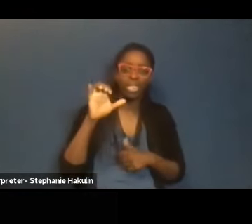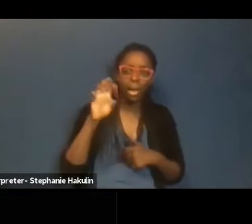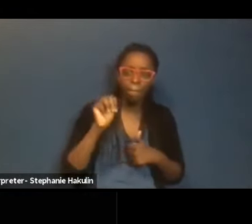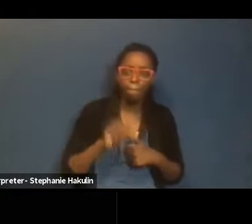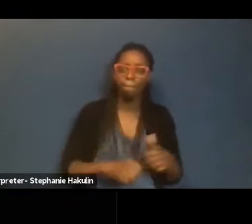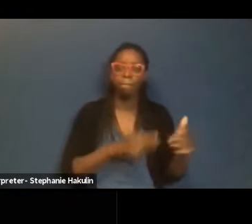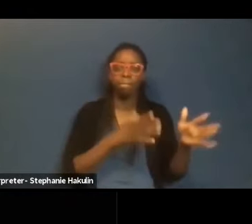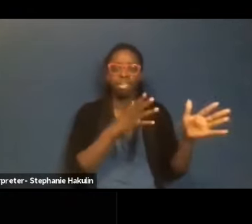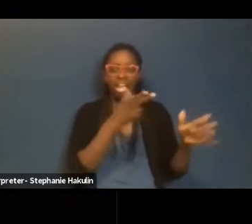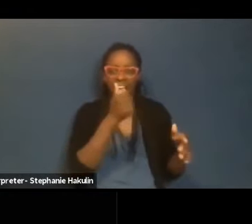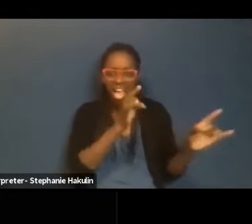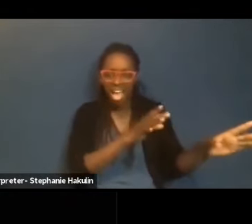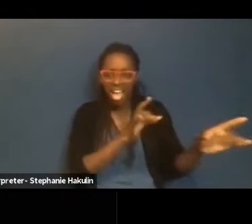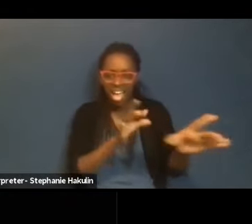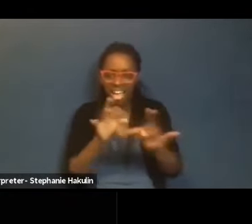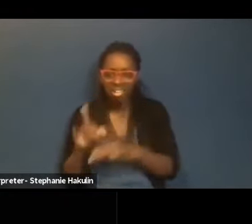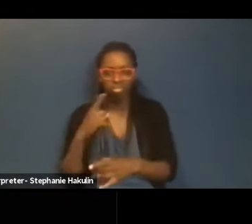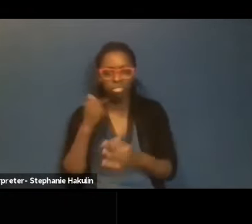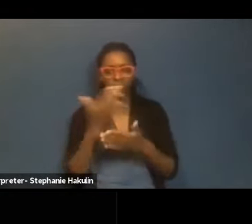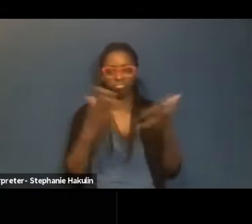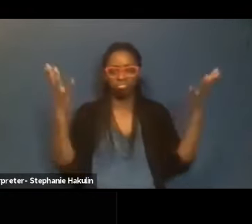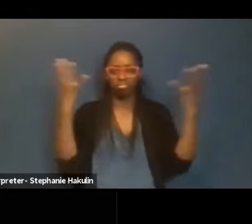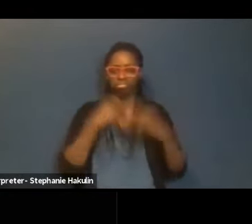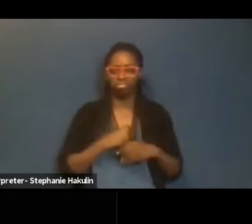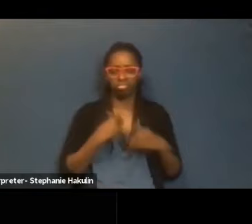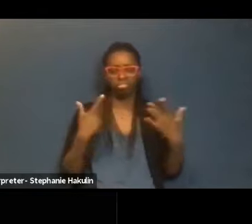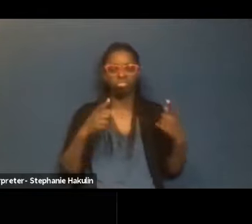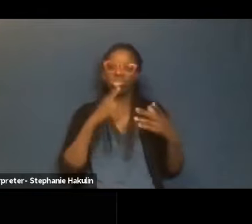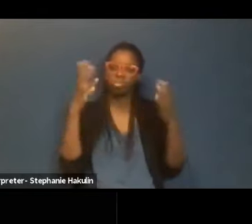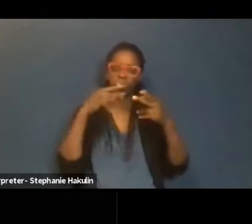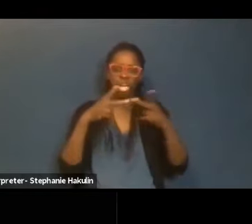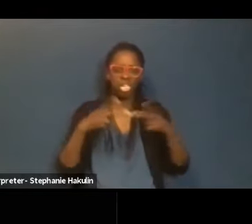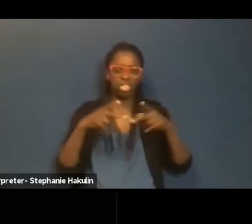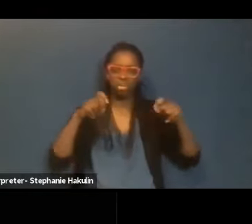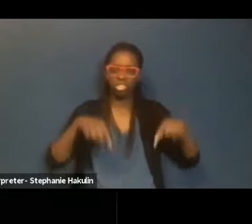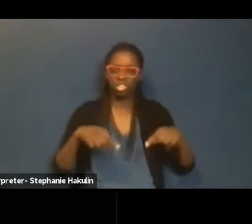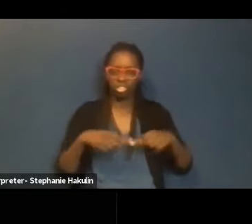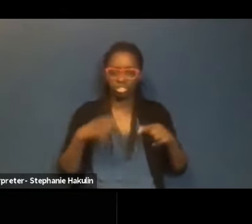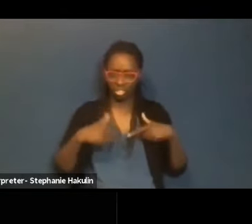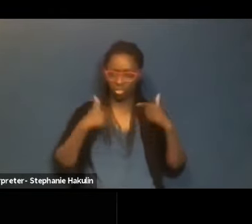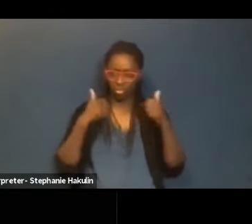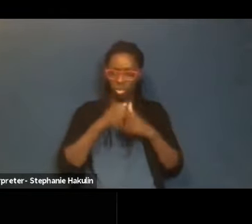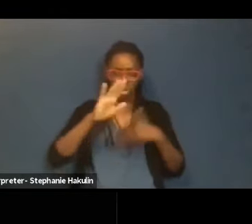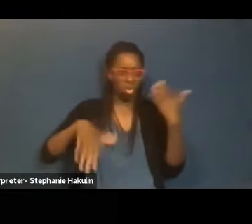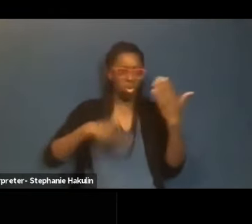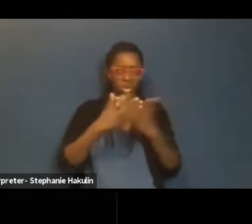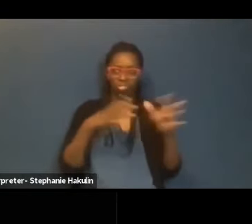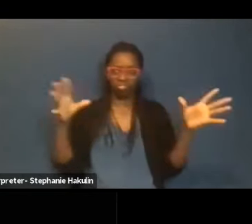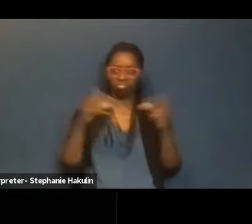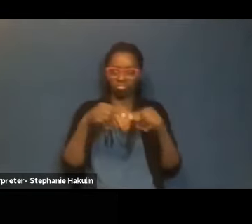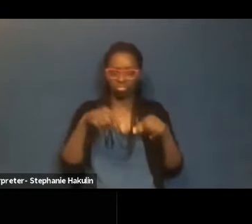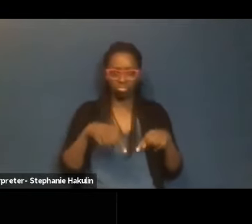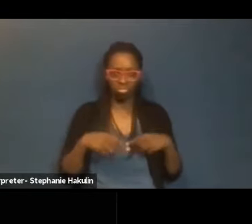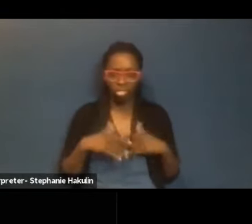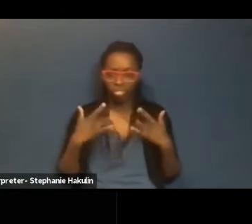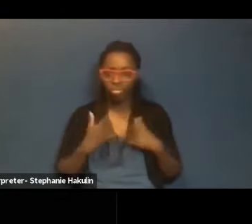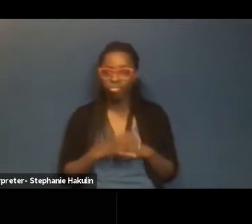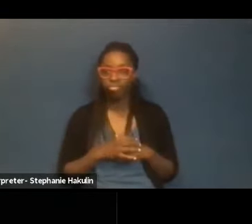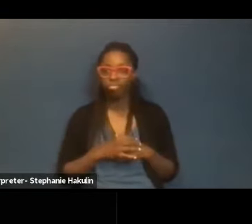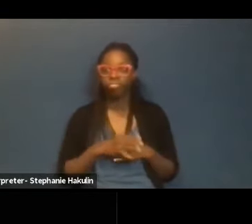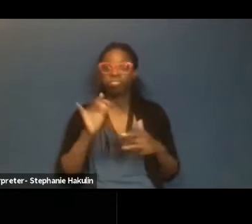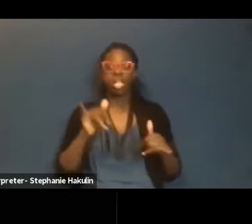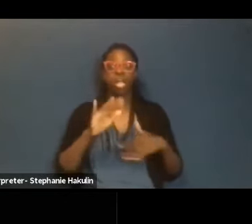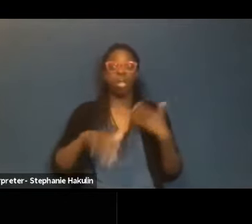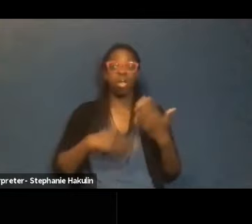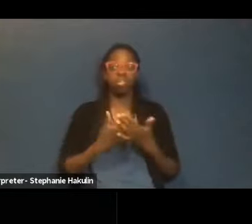in my life, this whole planning session. So thank you. The poem I'm gonna share tonight is called Ode to My Big Belly,